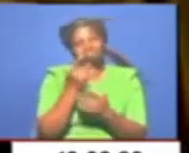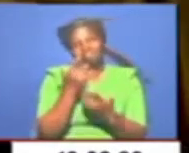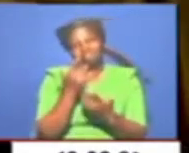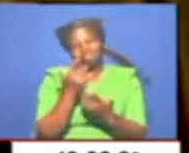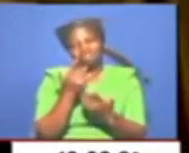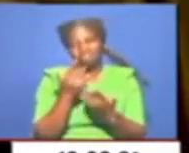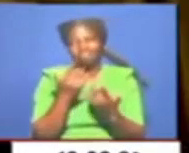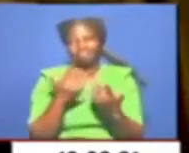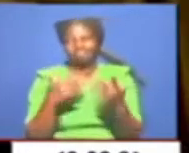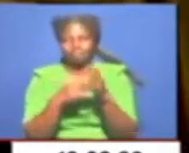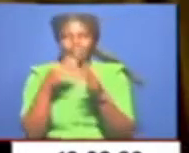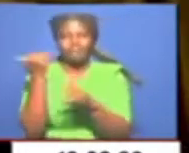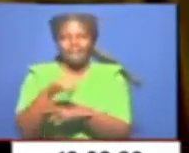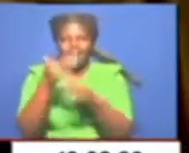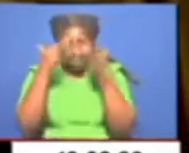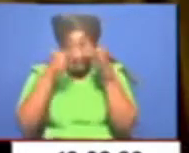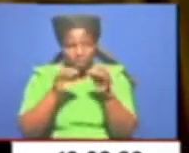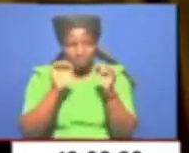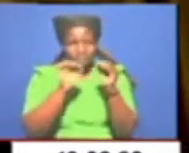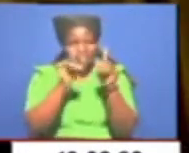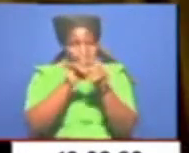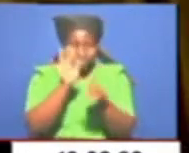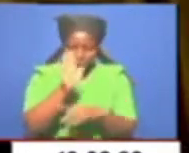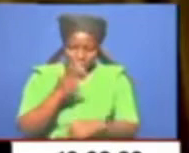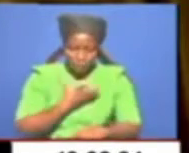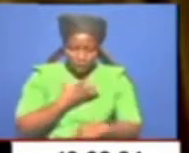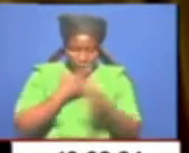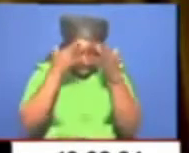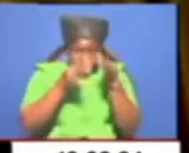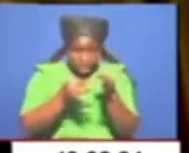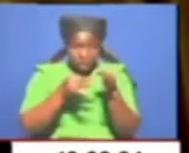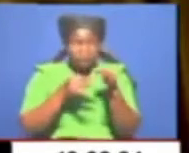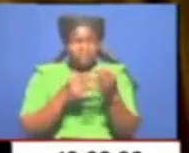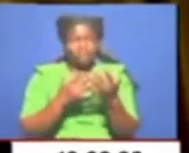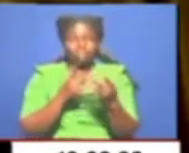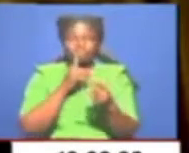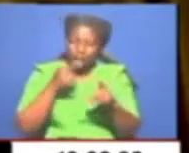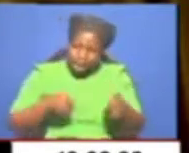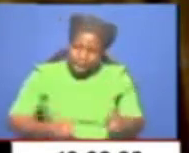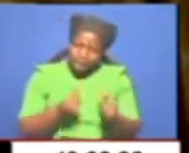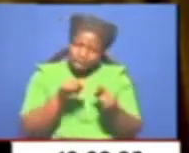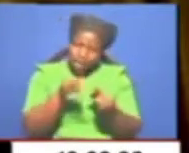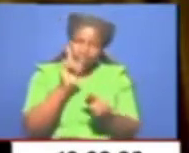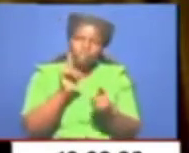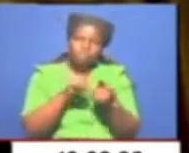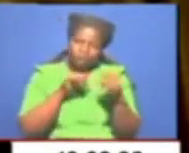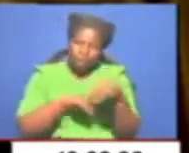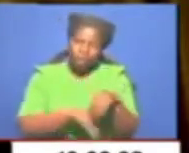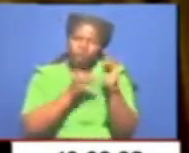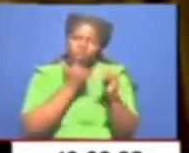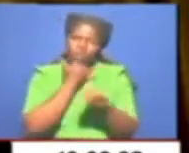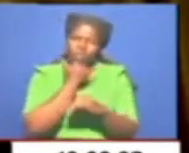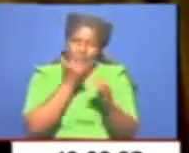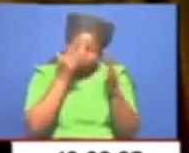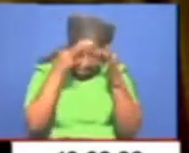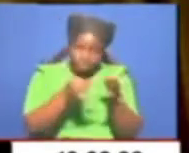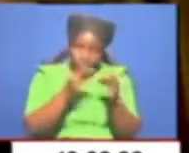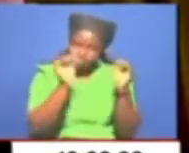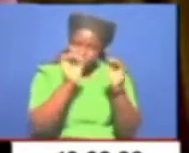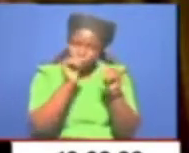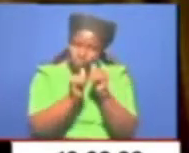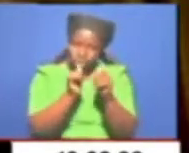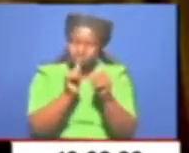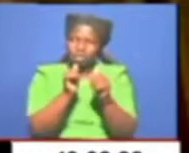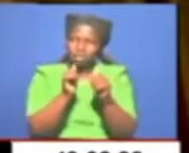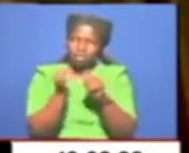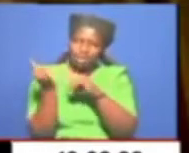not even your own decisions. Therefore, don't allow yourself to be bound by that wrong decision which you affirmed, which came from